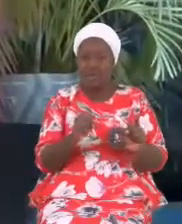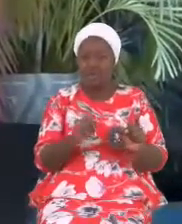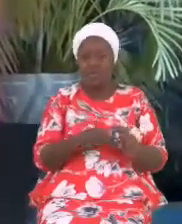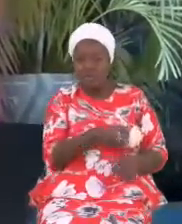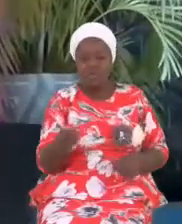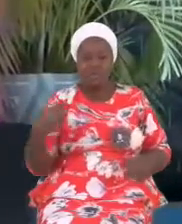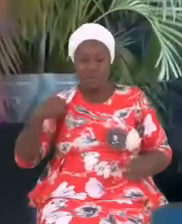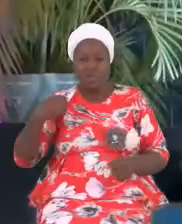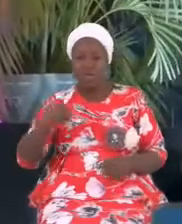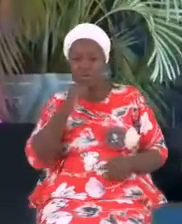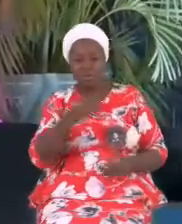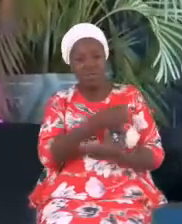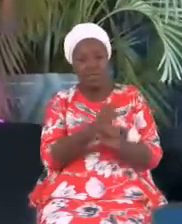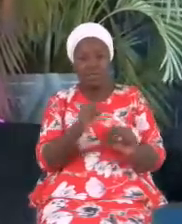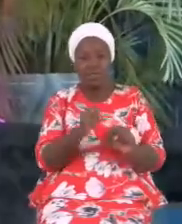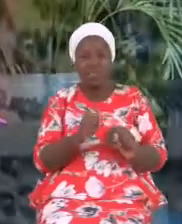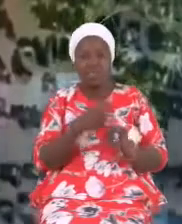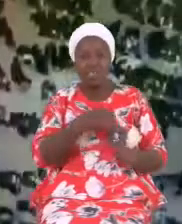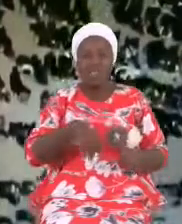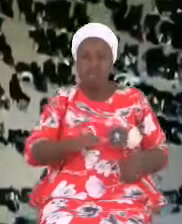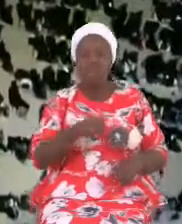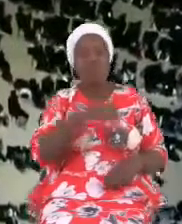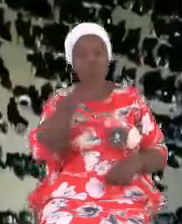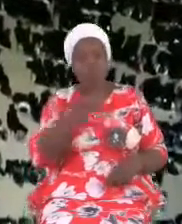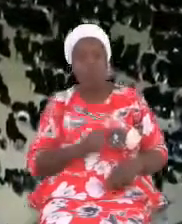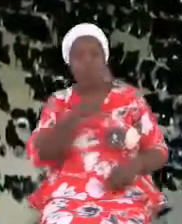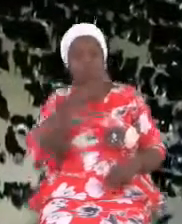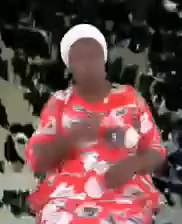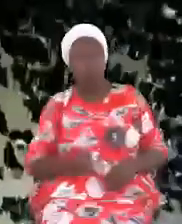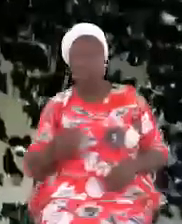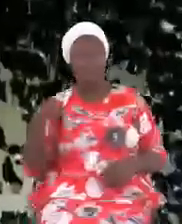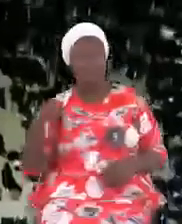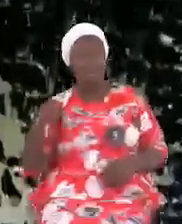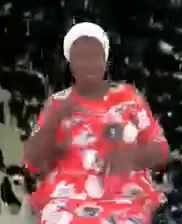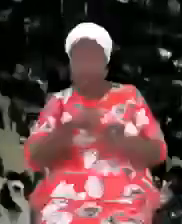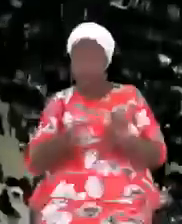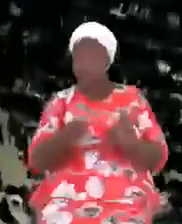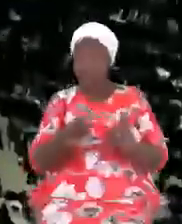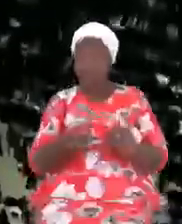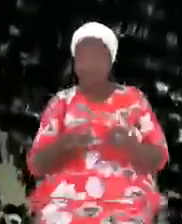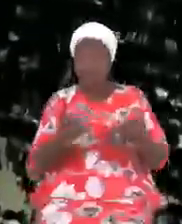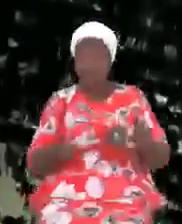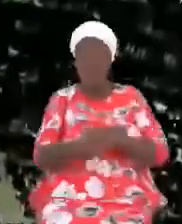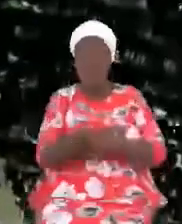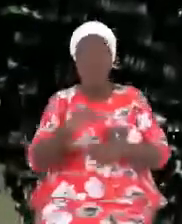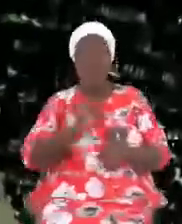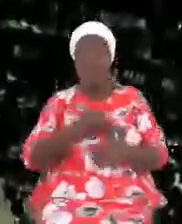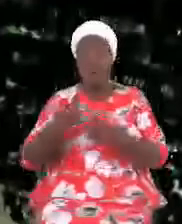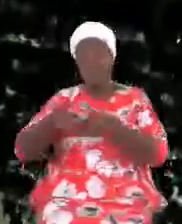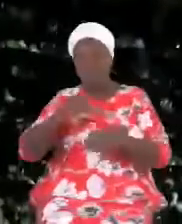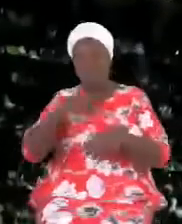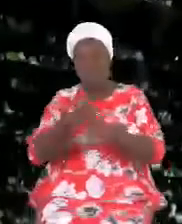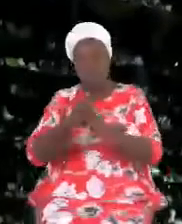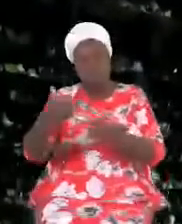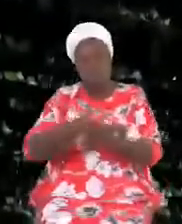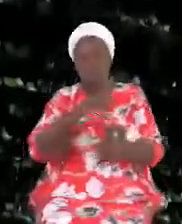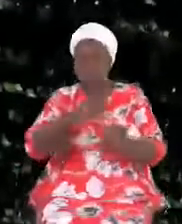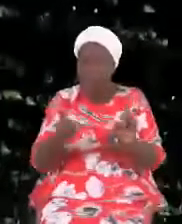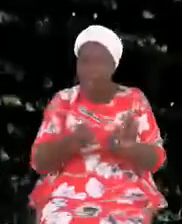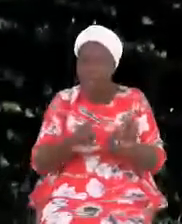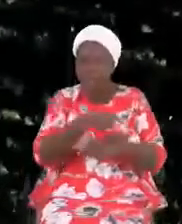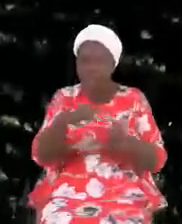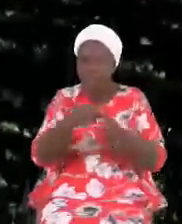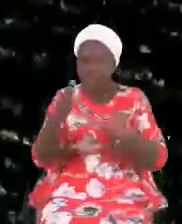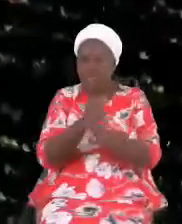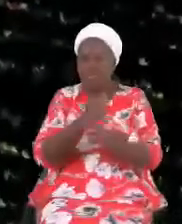not saved. It's still the old clothes. But today, our hearts are made new. But When we get over